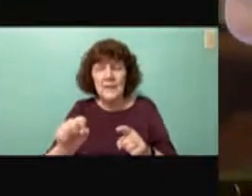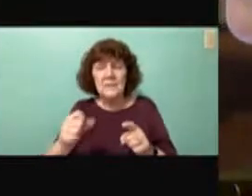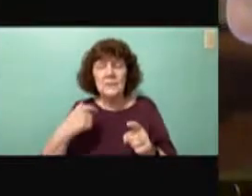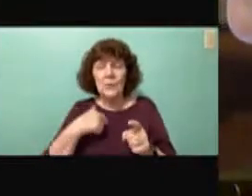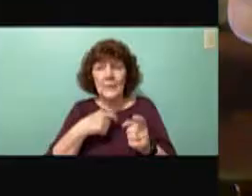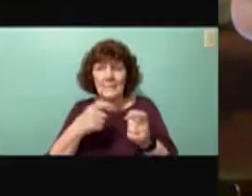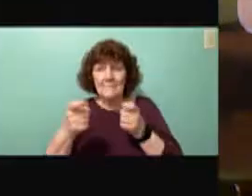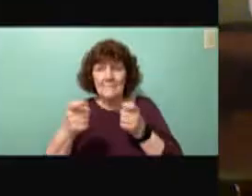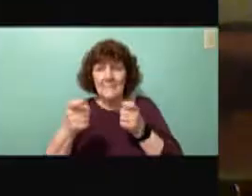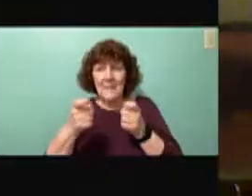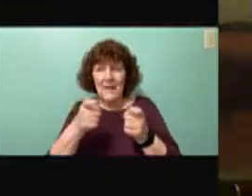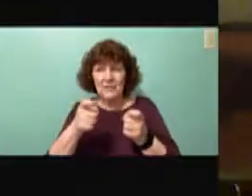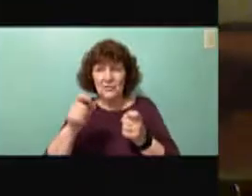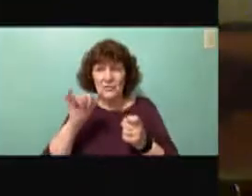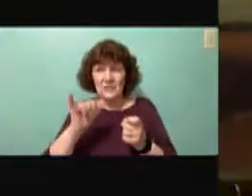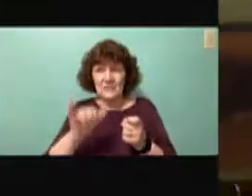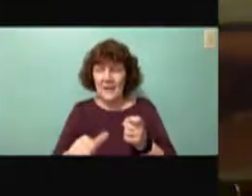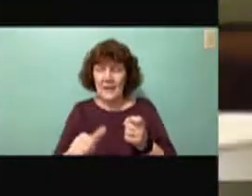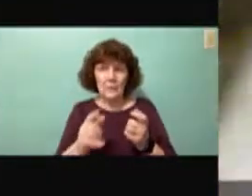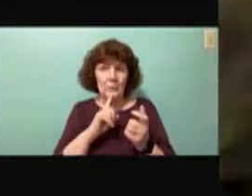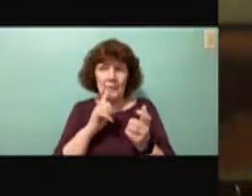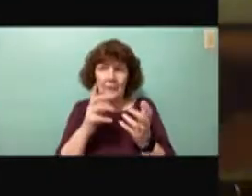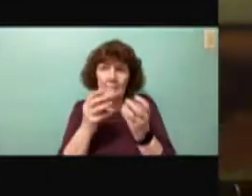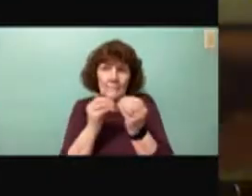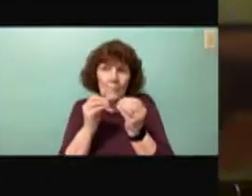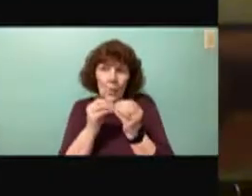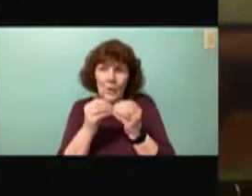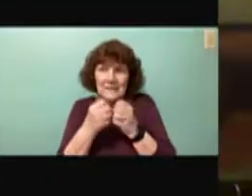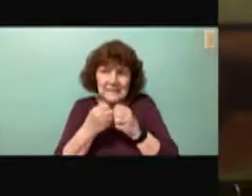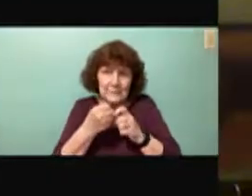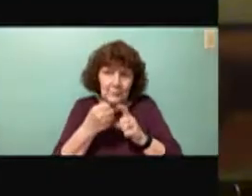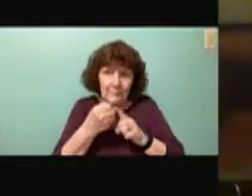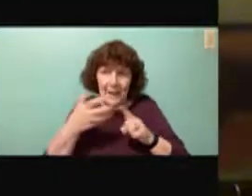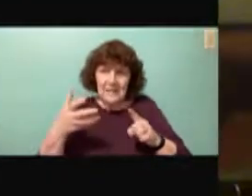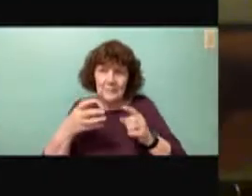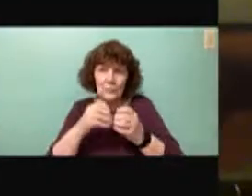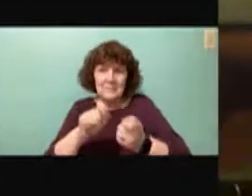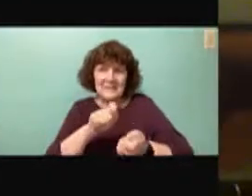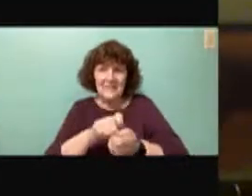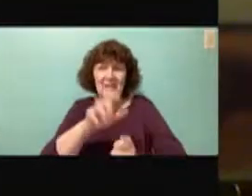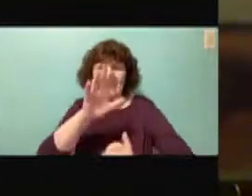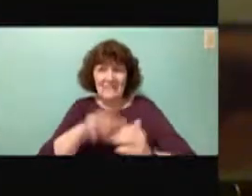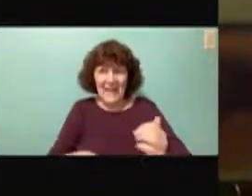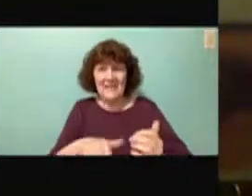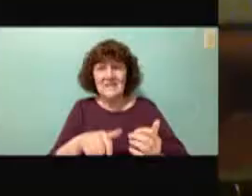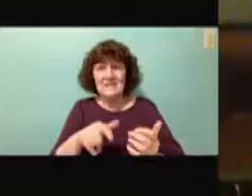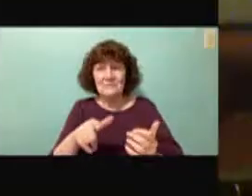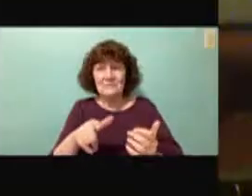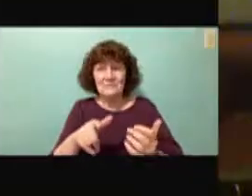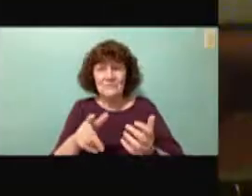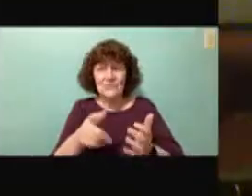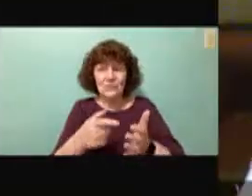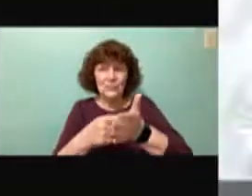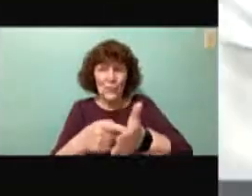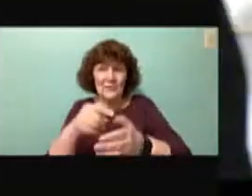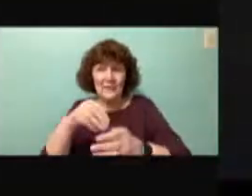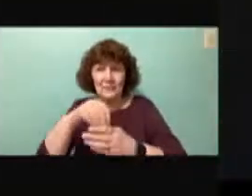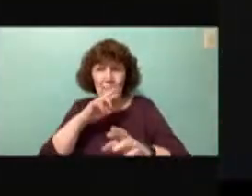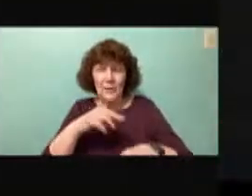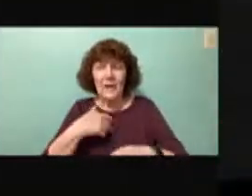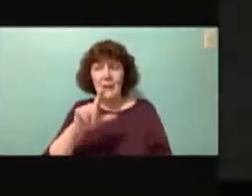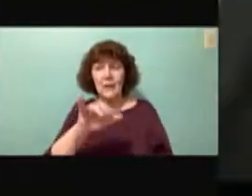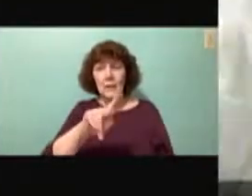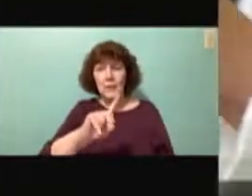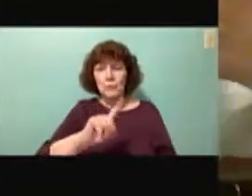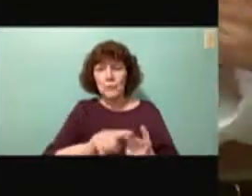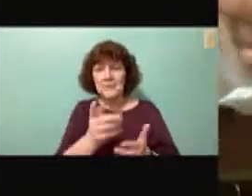very specific than is noted in here. And I have a link to that section of code for council to refer to. I didn't